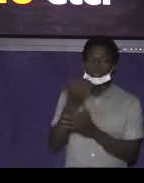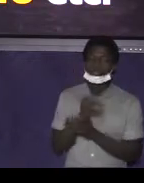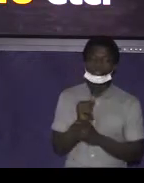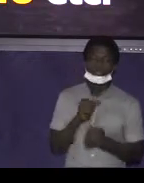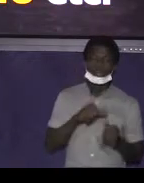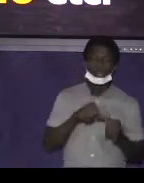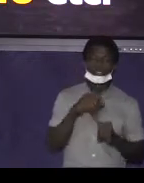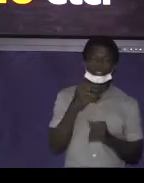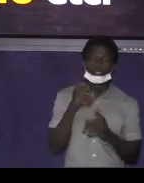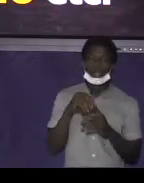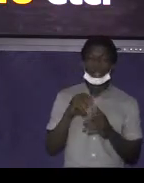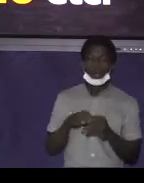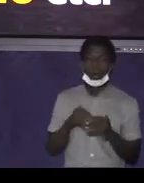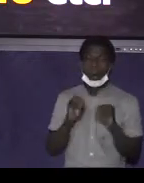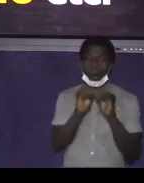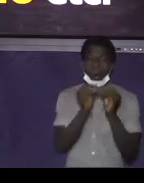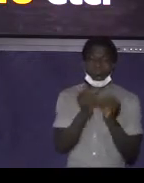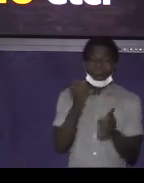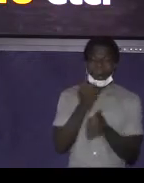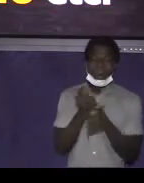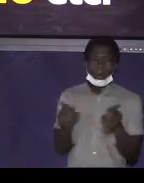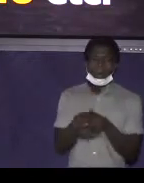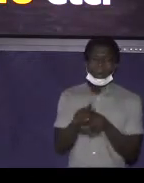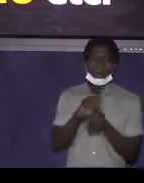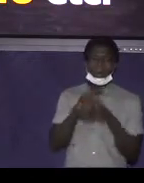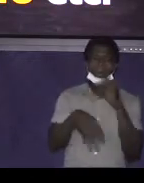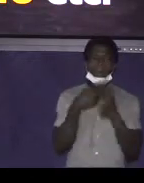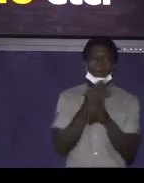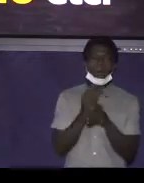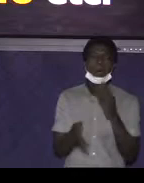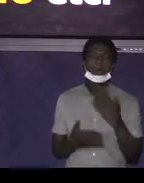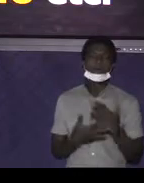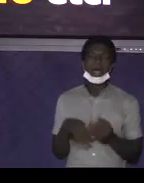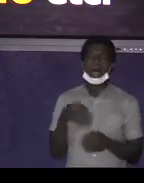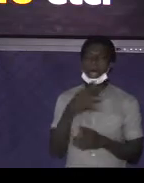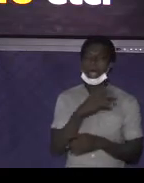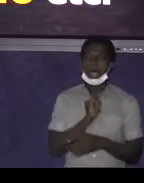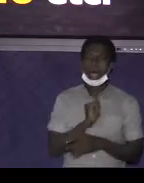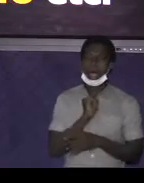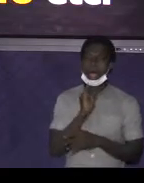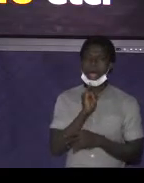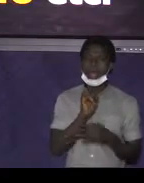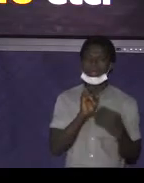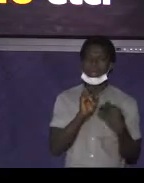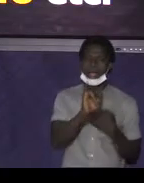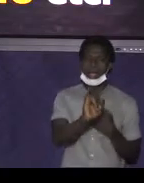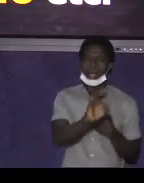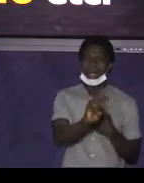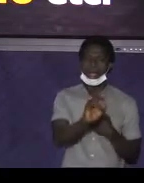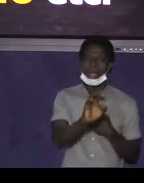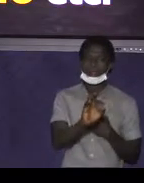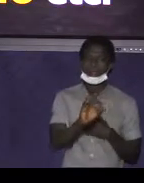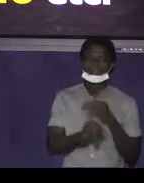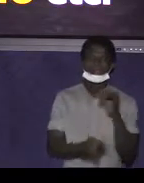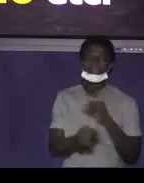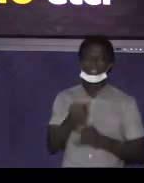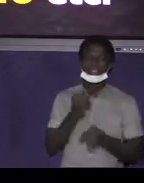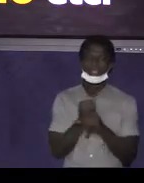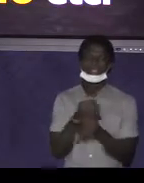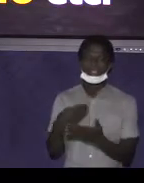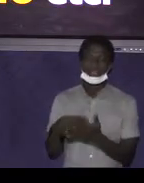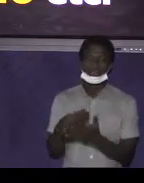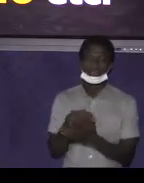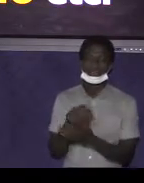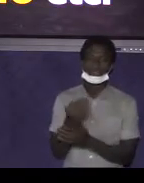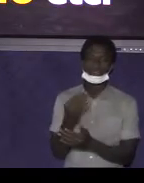of the association or organization, just like World Bank IMF, that's International Monetary